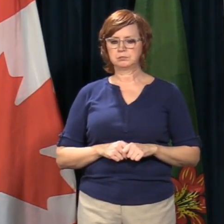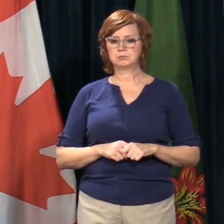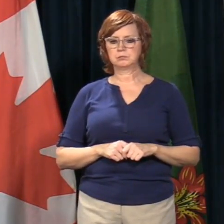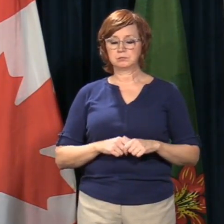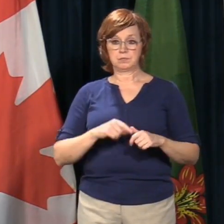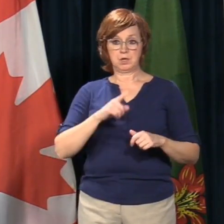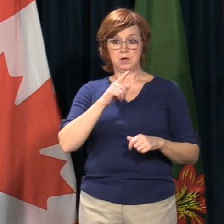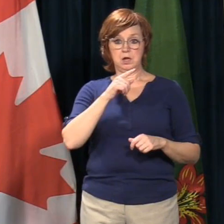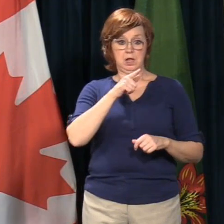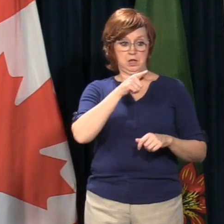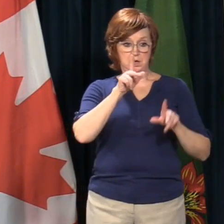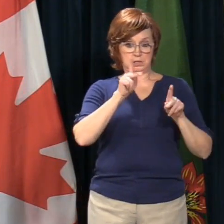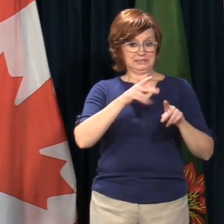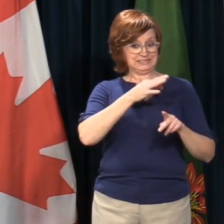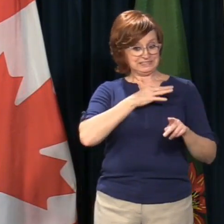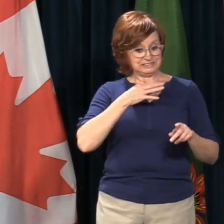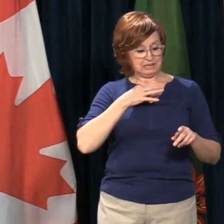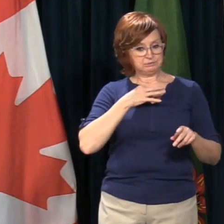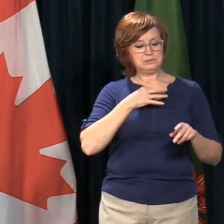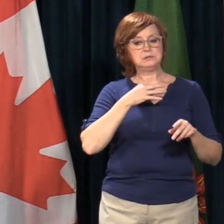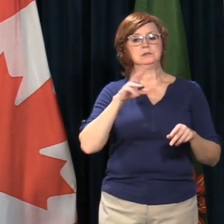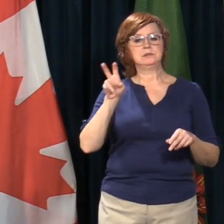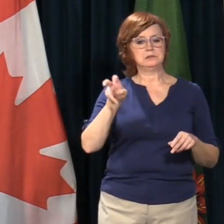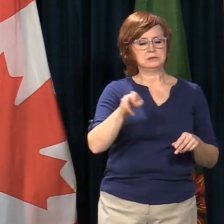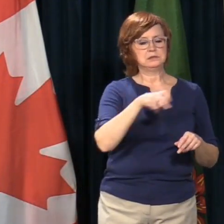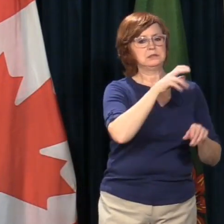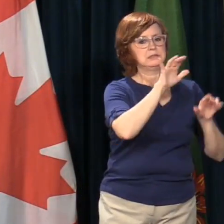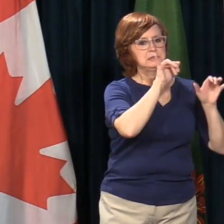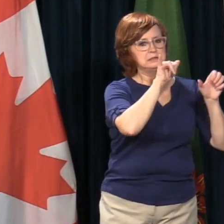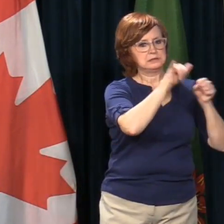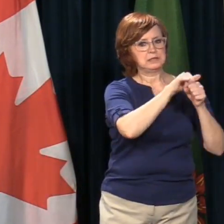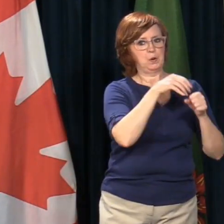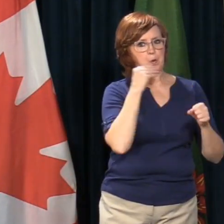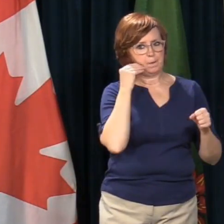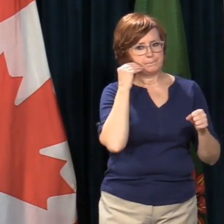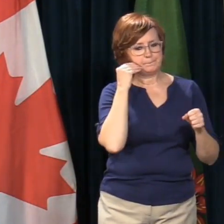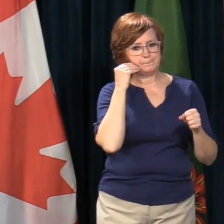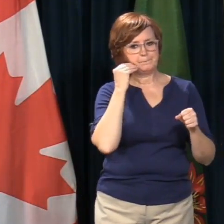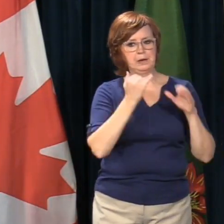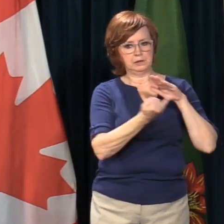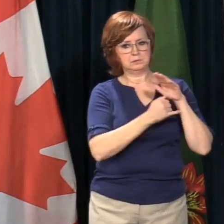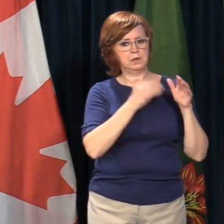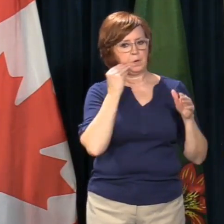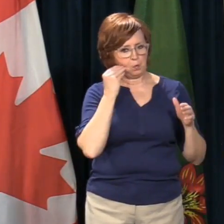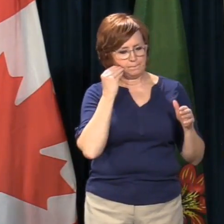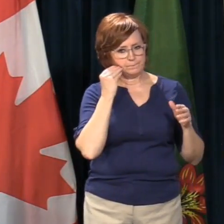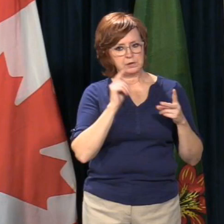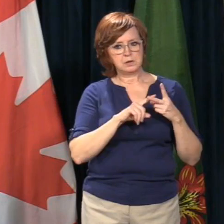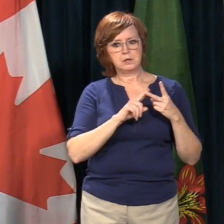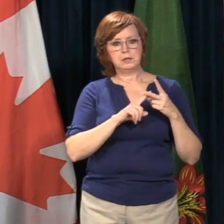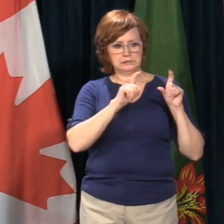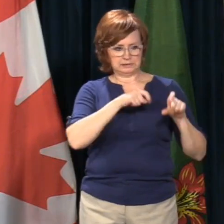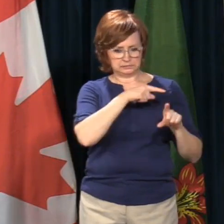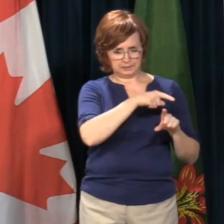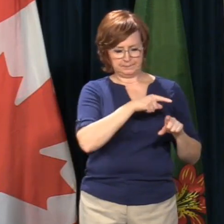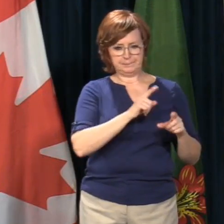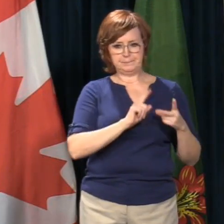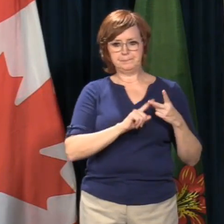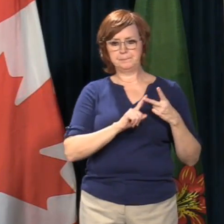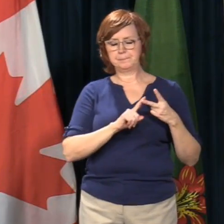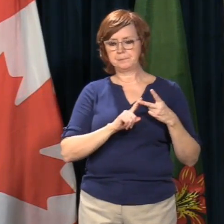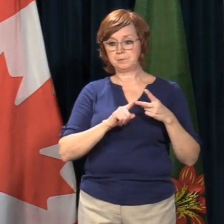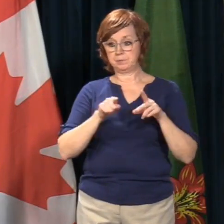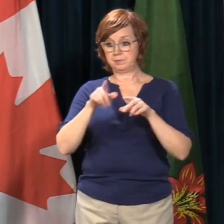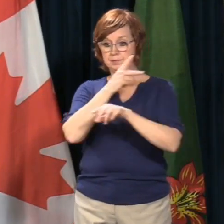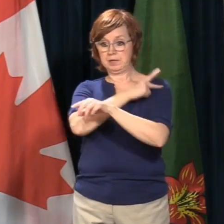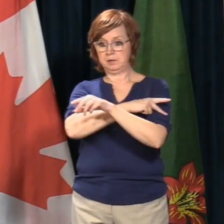isolated and they have been immediately tested, and all the residents